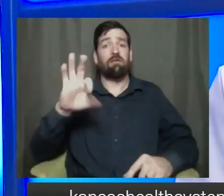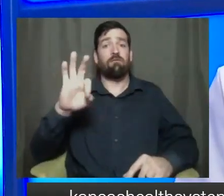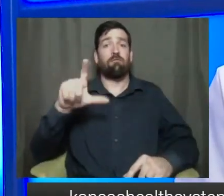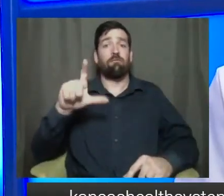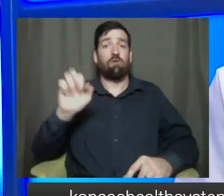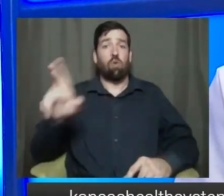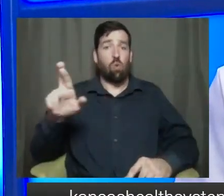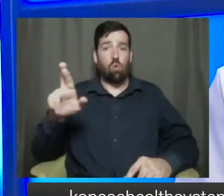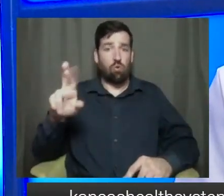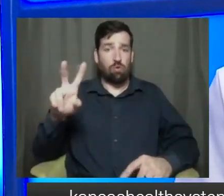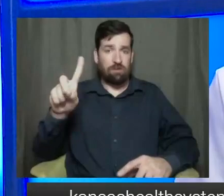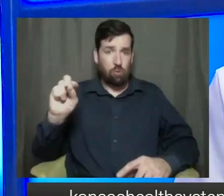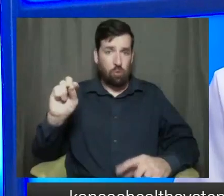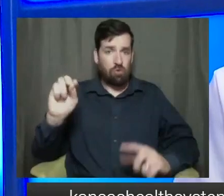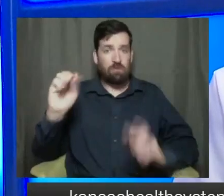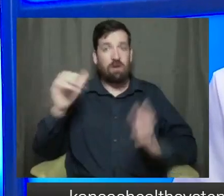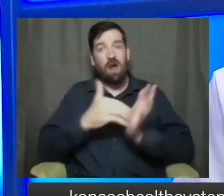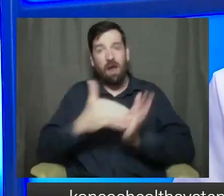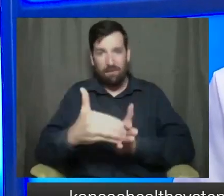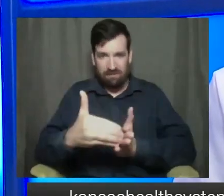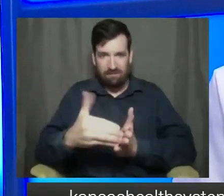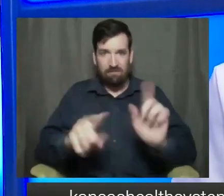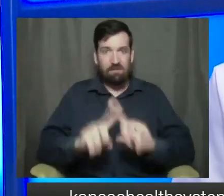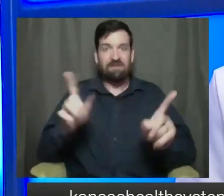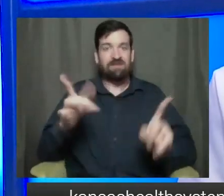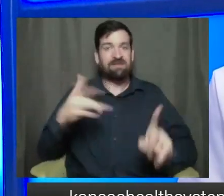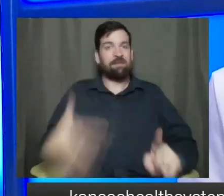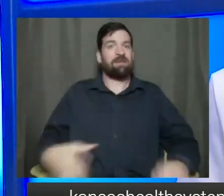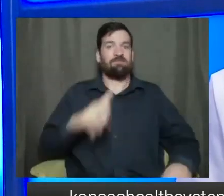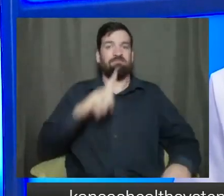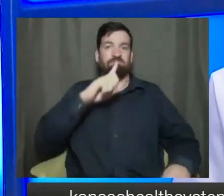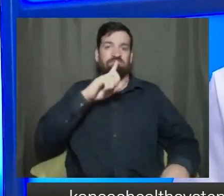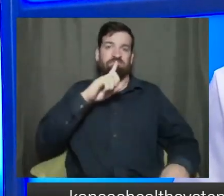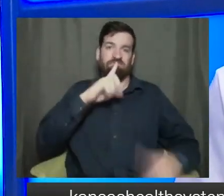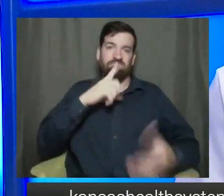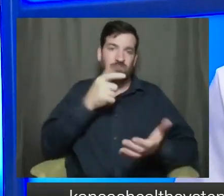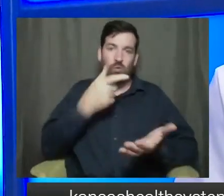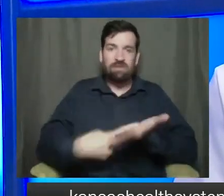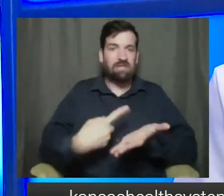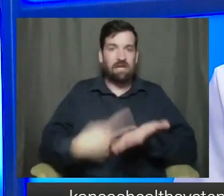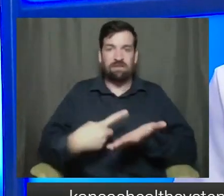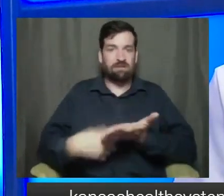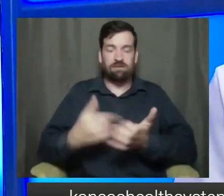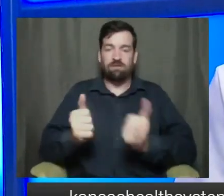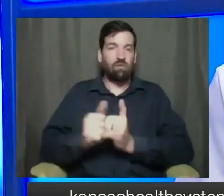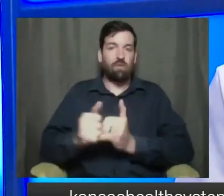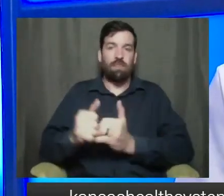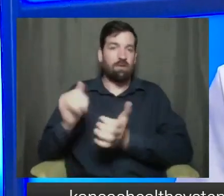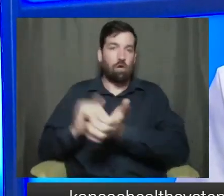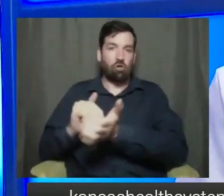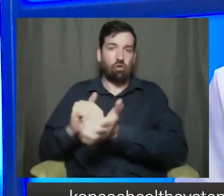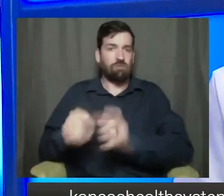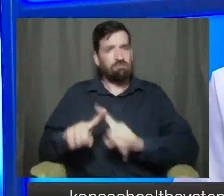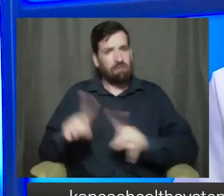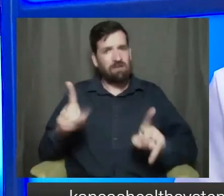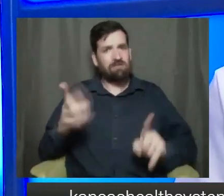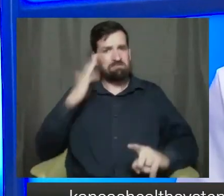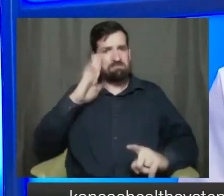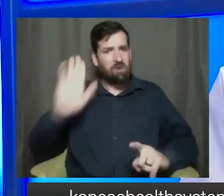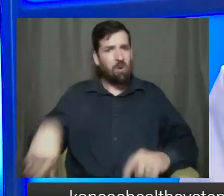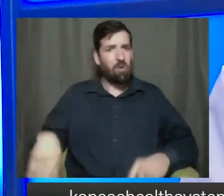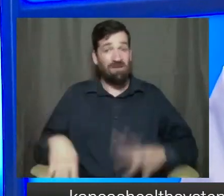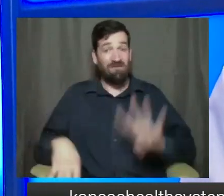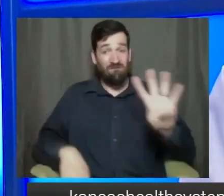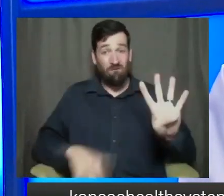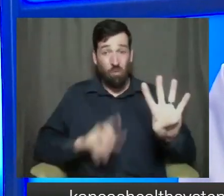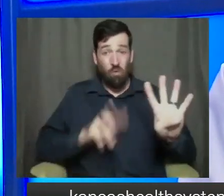again, largely undiscussed among women and their providers. But we know that about 1 in 4 women experience